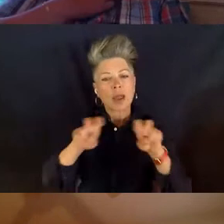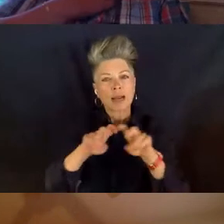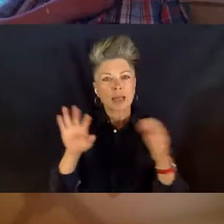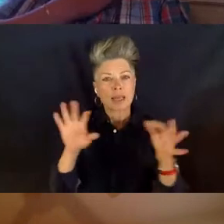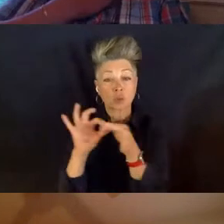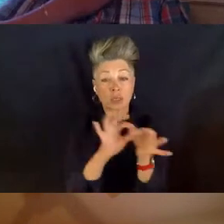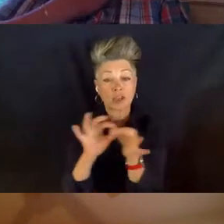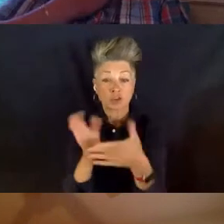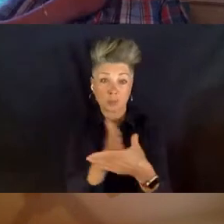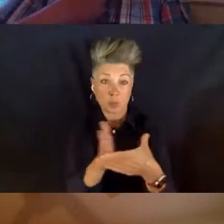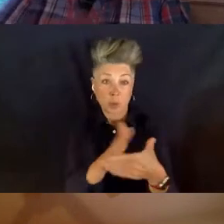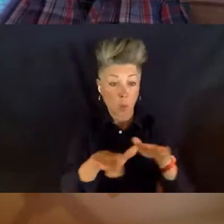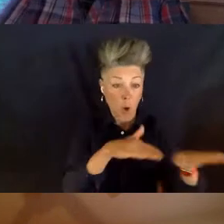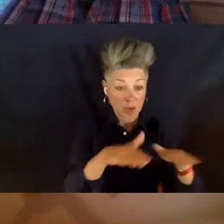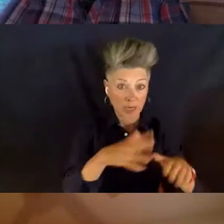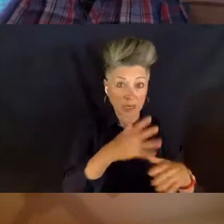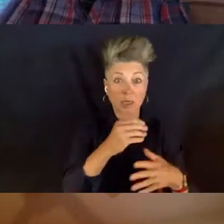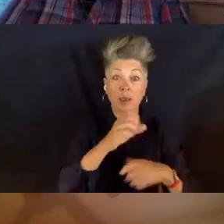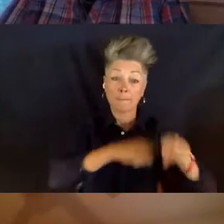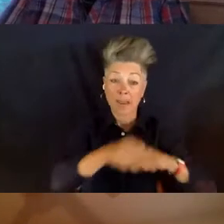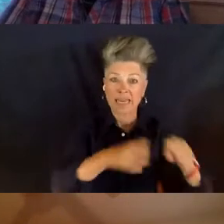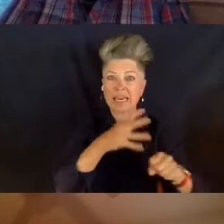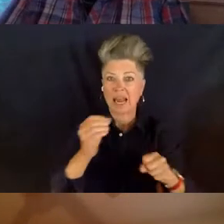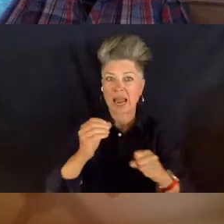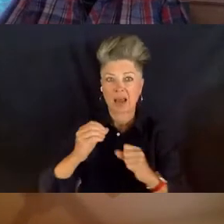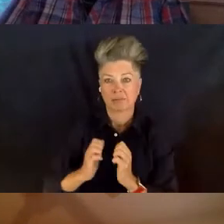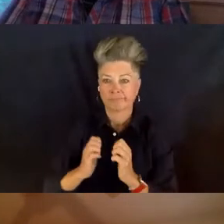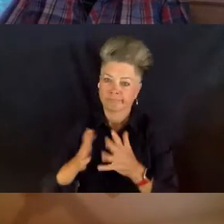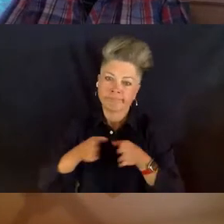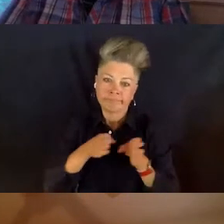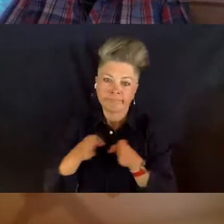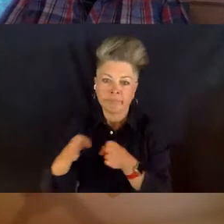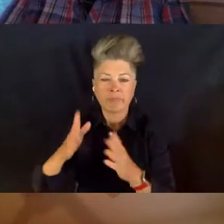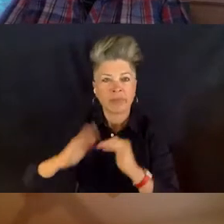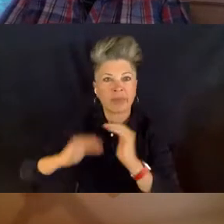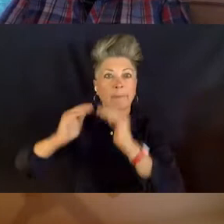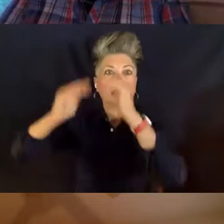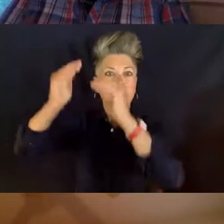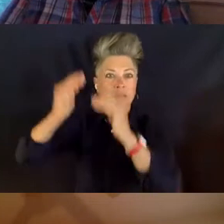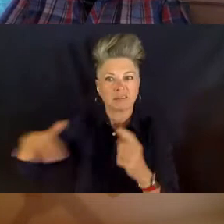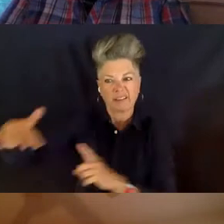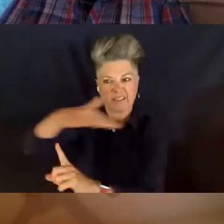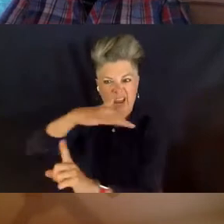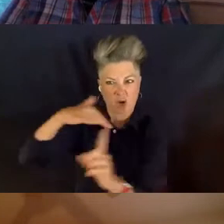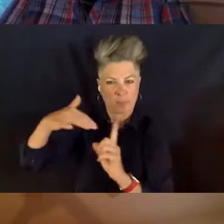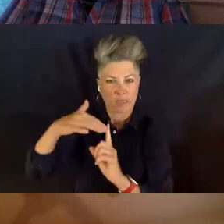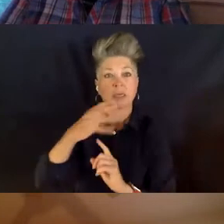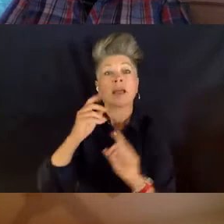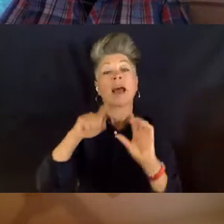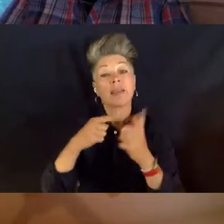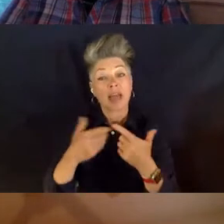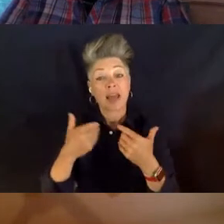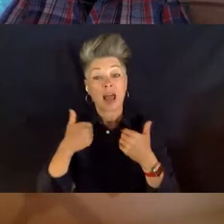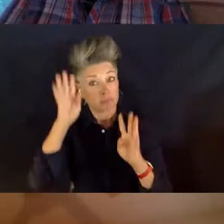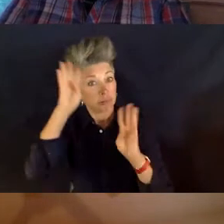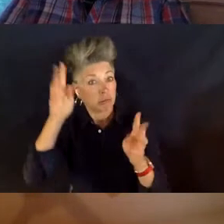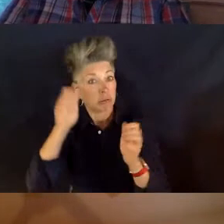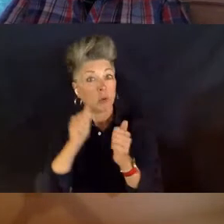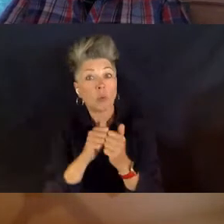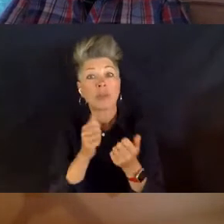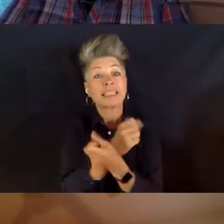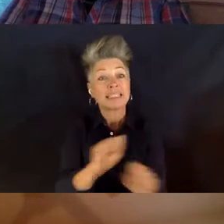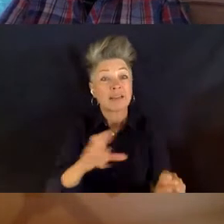and the built environment. And then I was able to create a safety and security score based off of